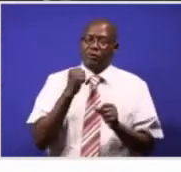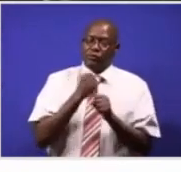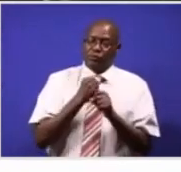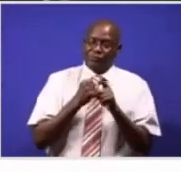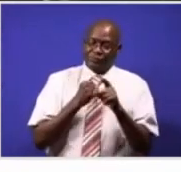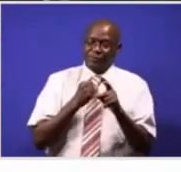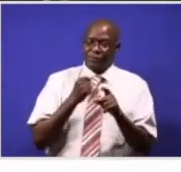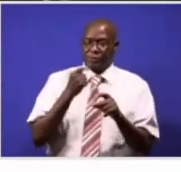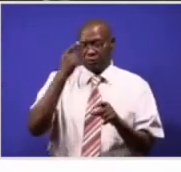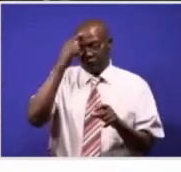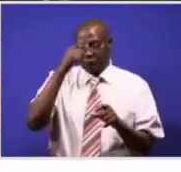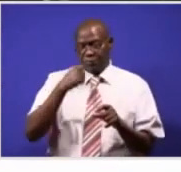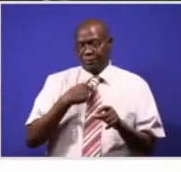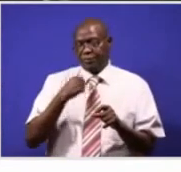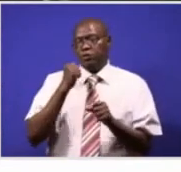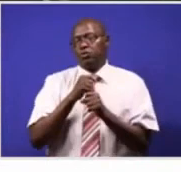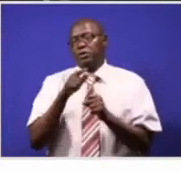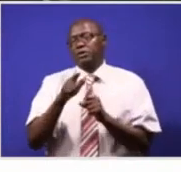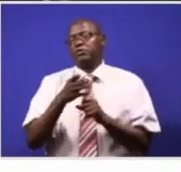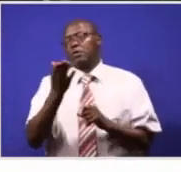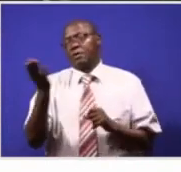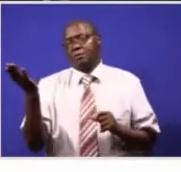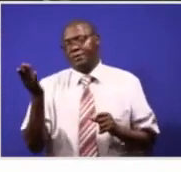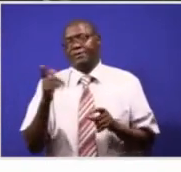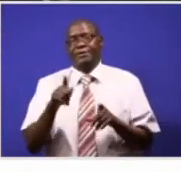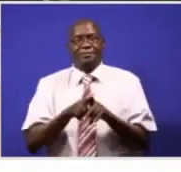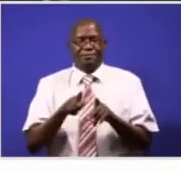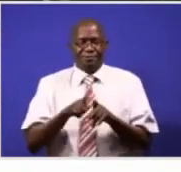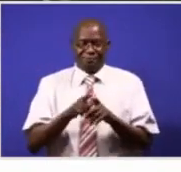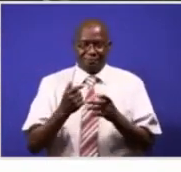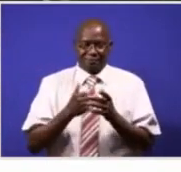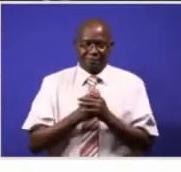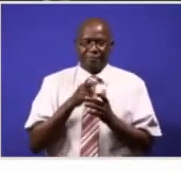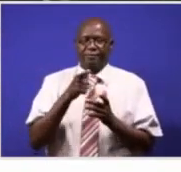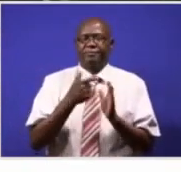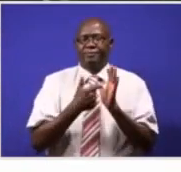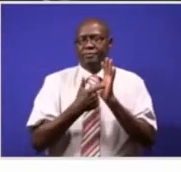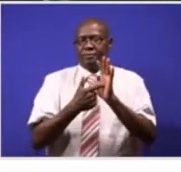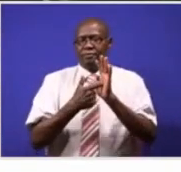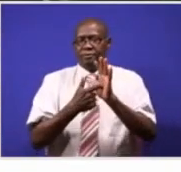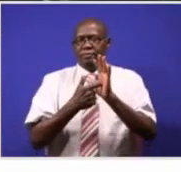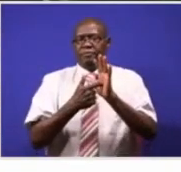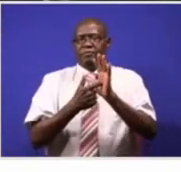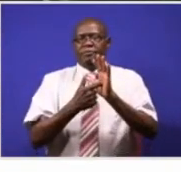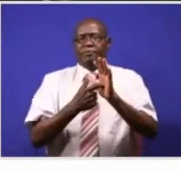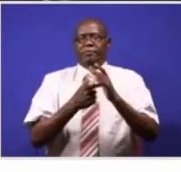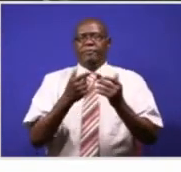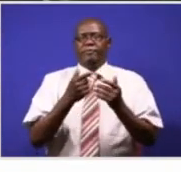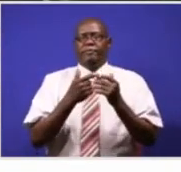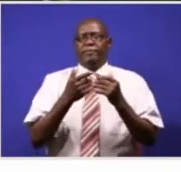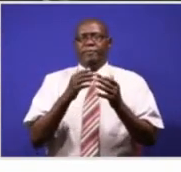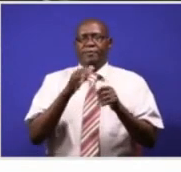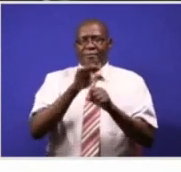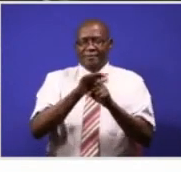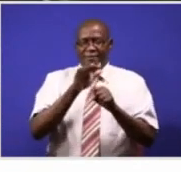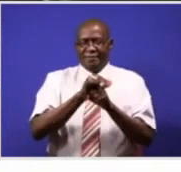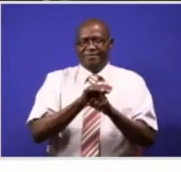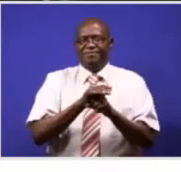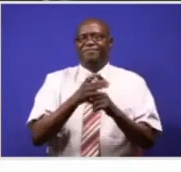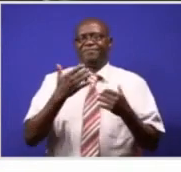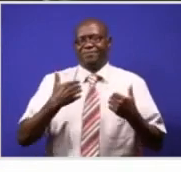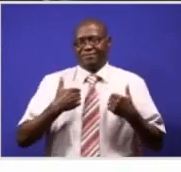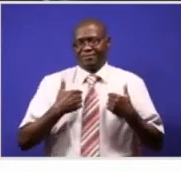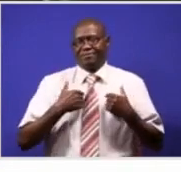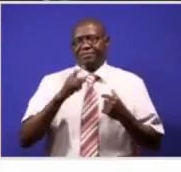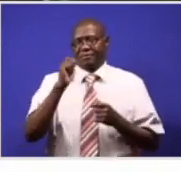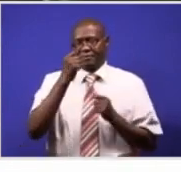to me, so I want to do this to them as well. That is an indicator that we have so many of our